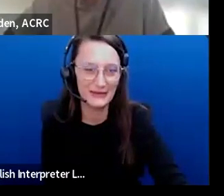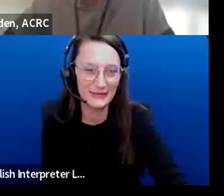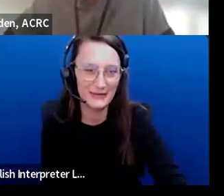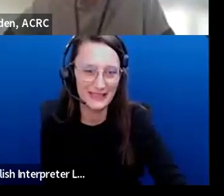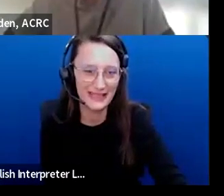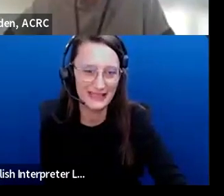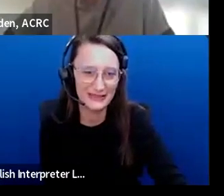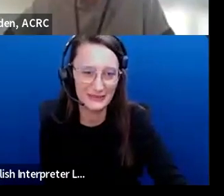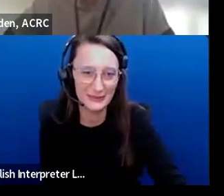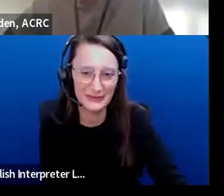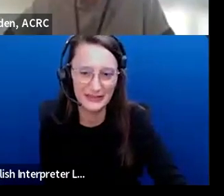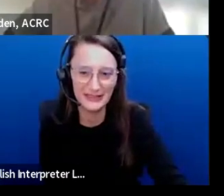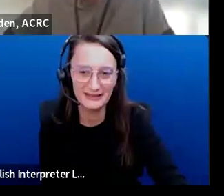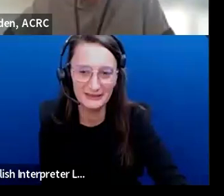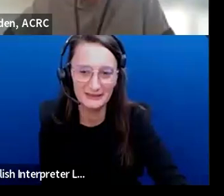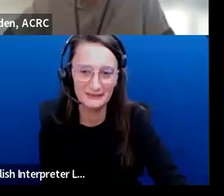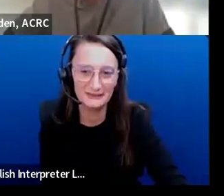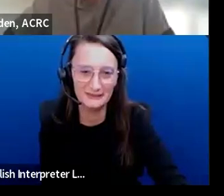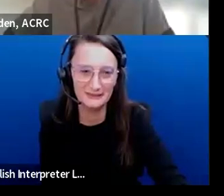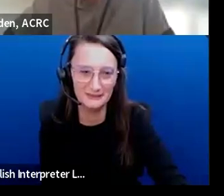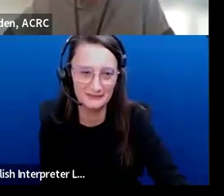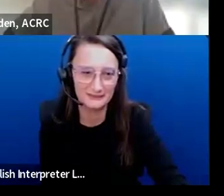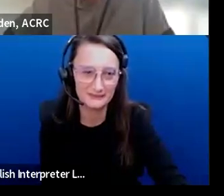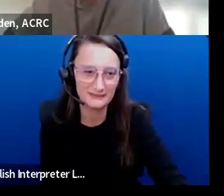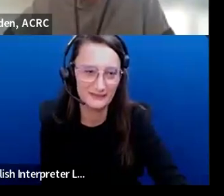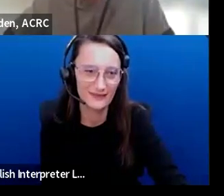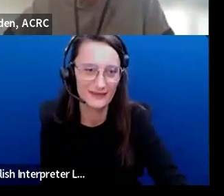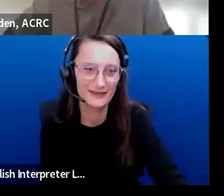Hello, everybody, and good morning.